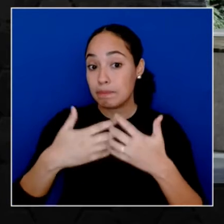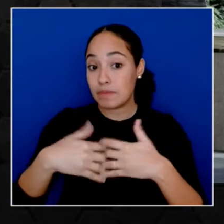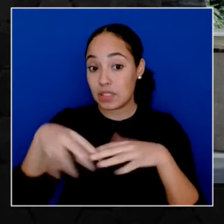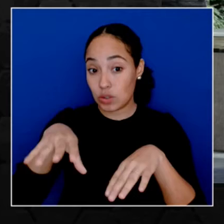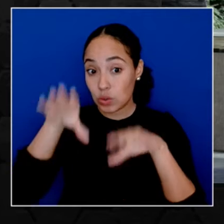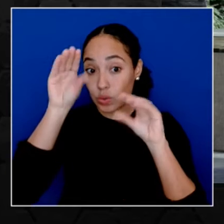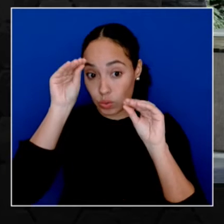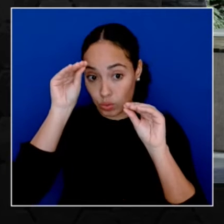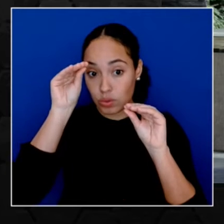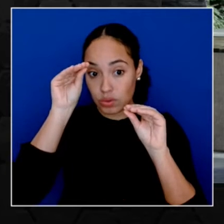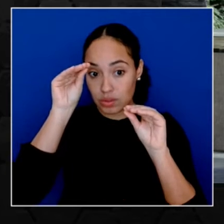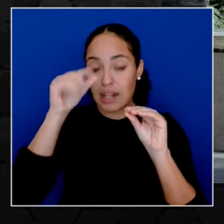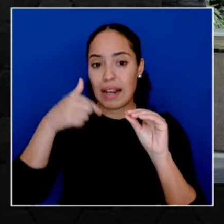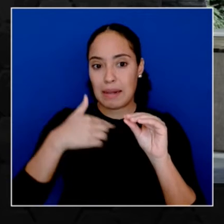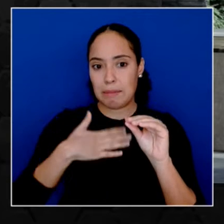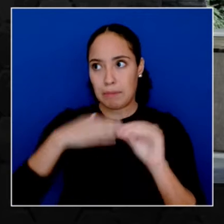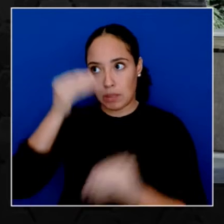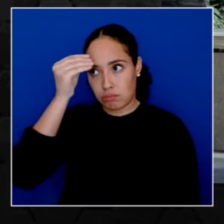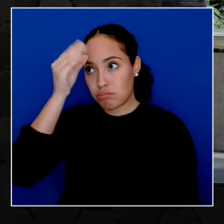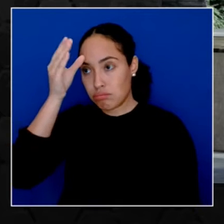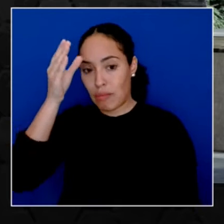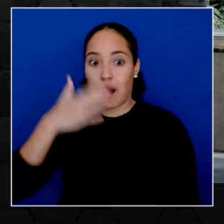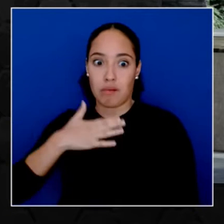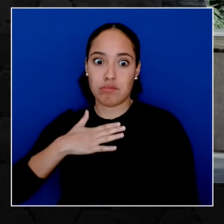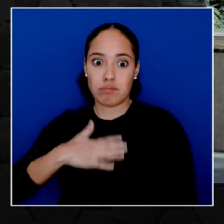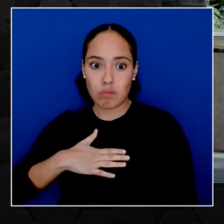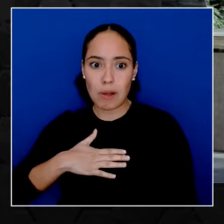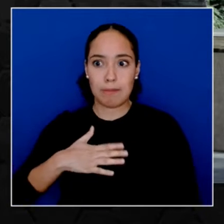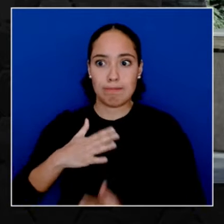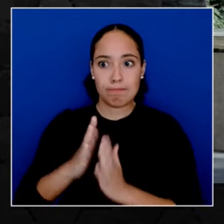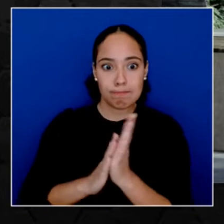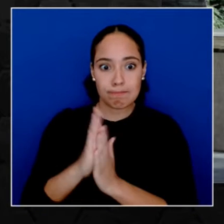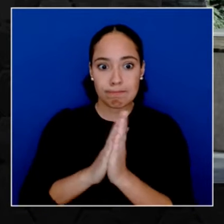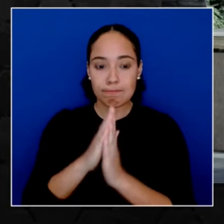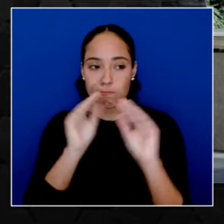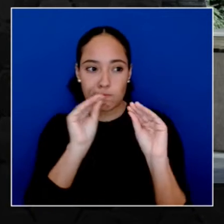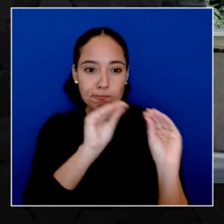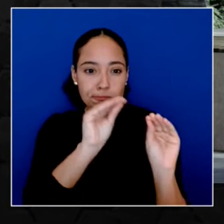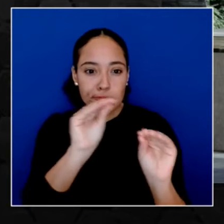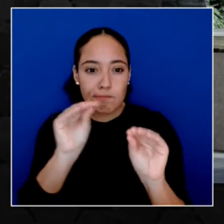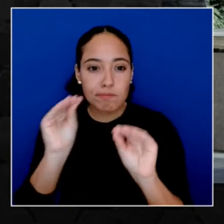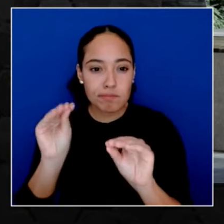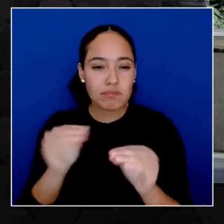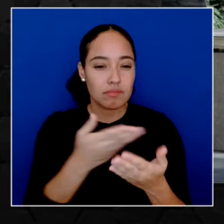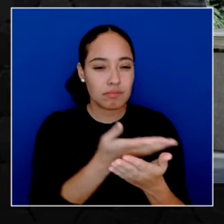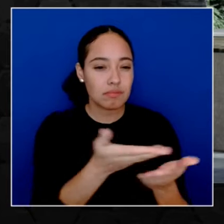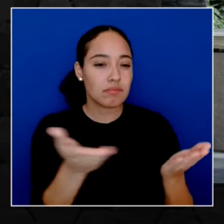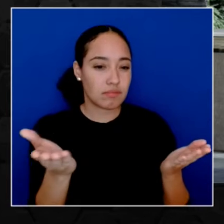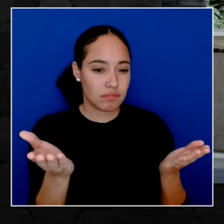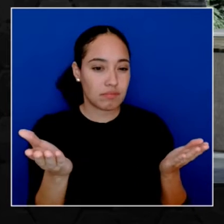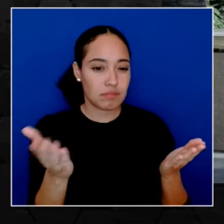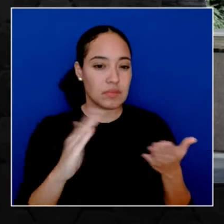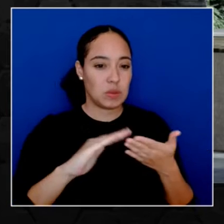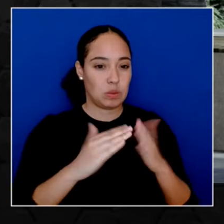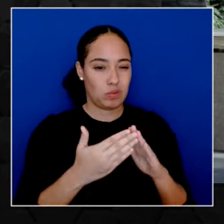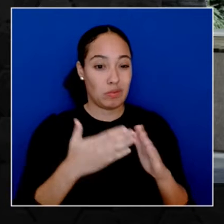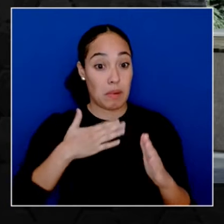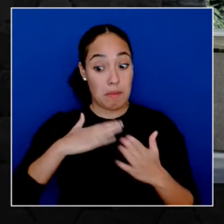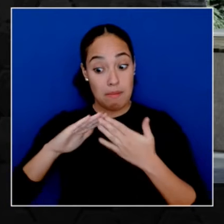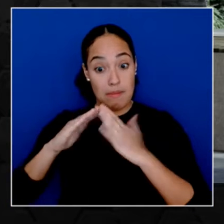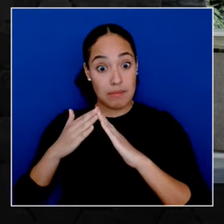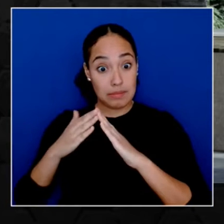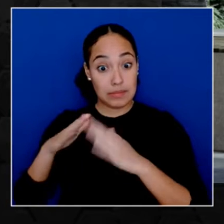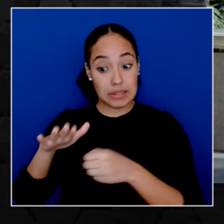try to share my knowledge with the community, and I mentor at the TensorFlow user group in my city. And I'm also